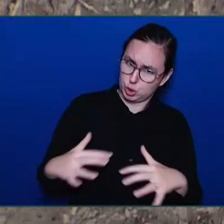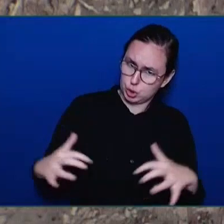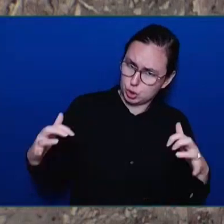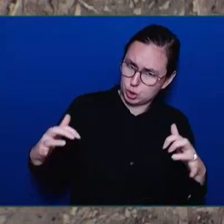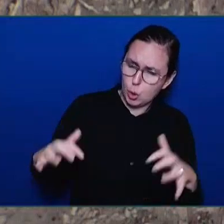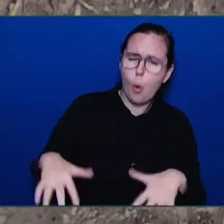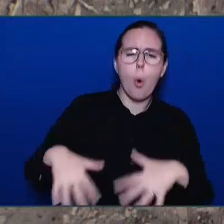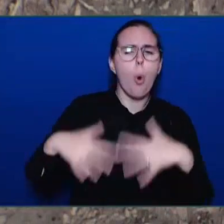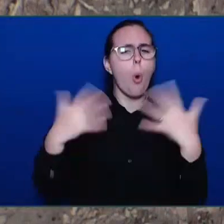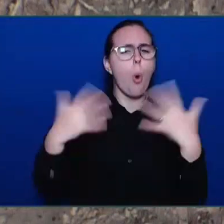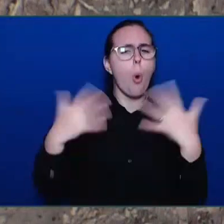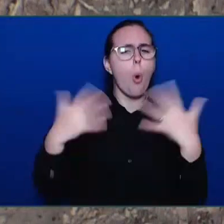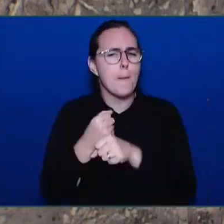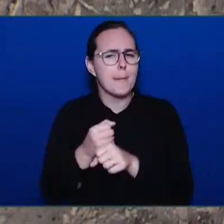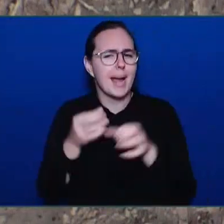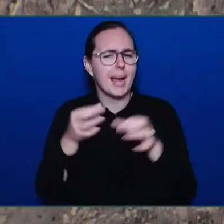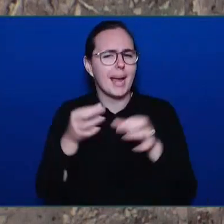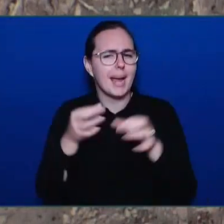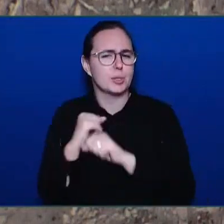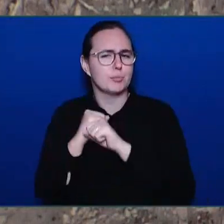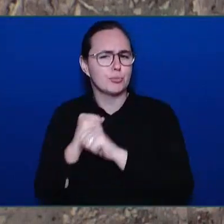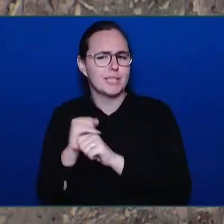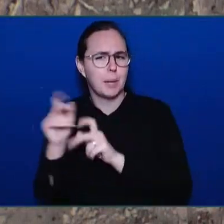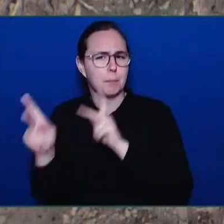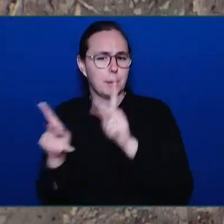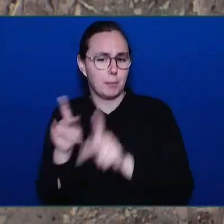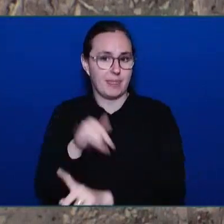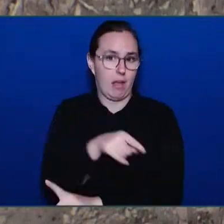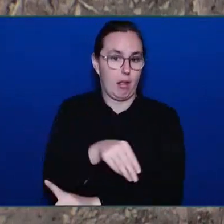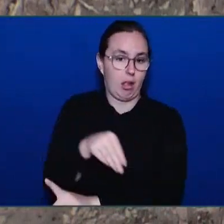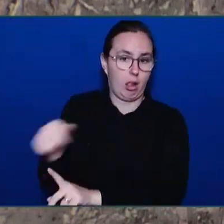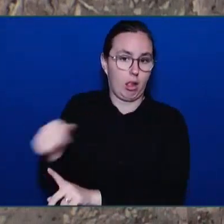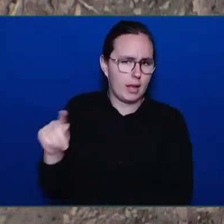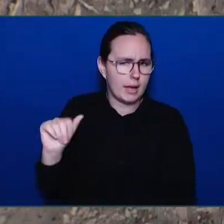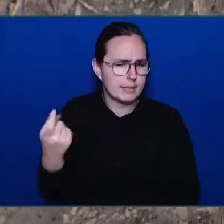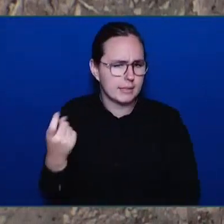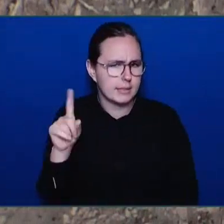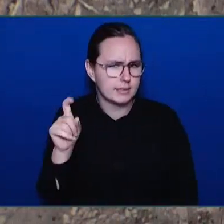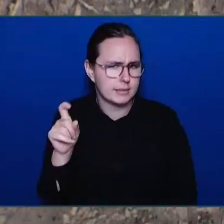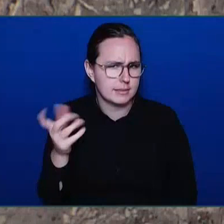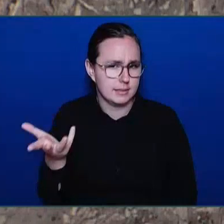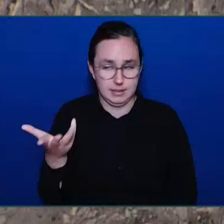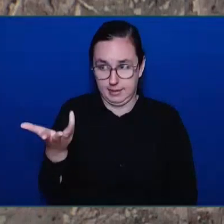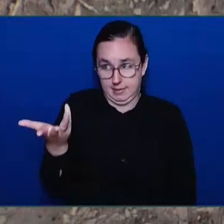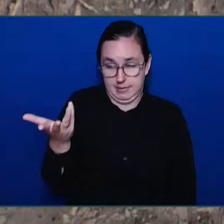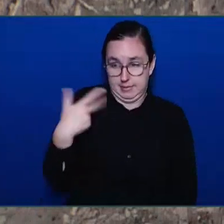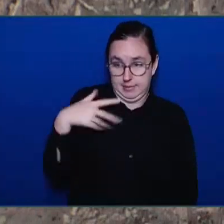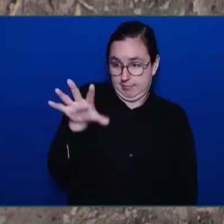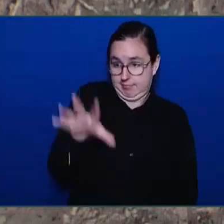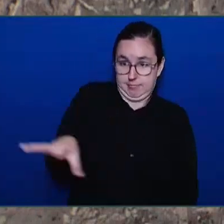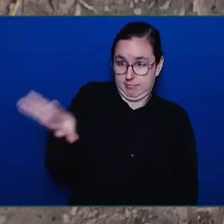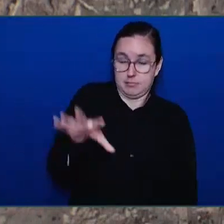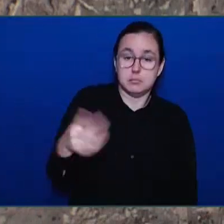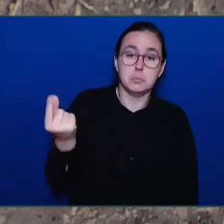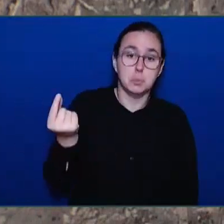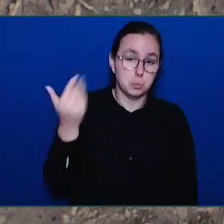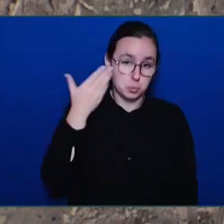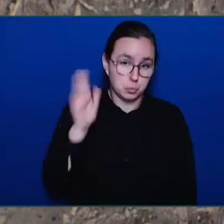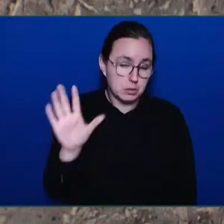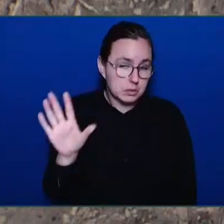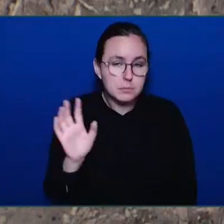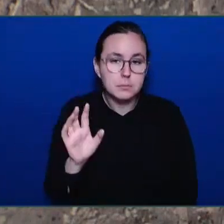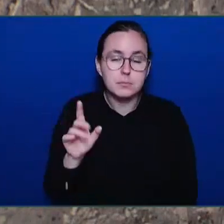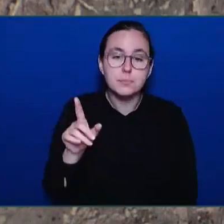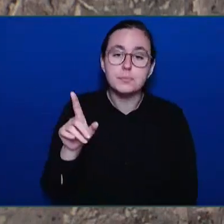doing. Now, this time, their incompetence has resulted in a total emerging disaster for the residents of